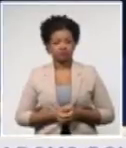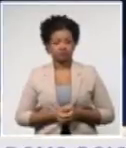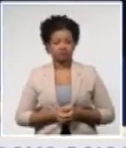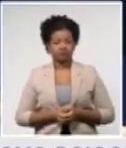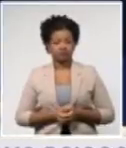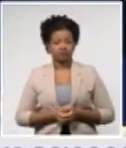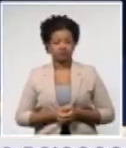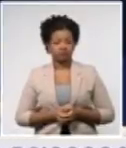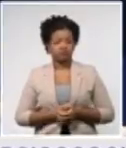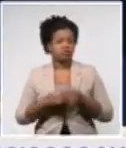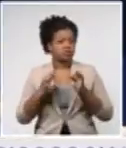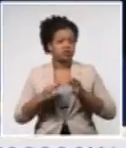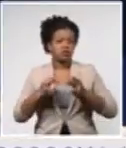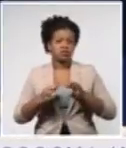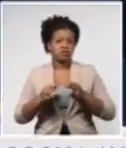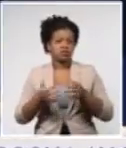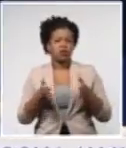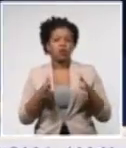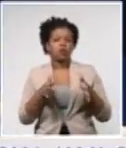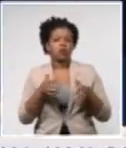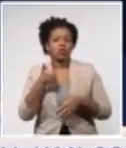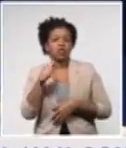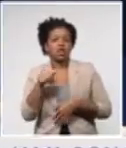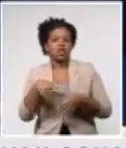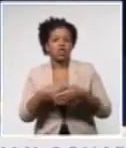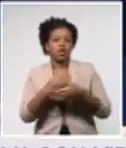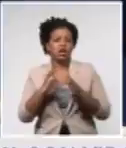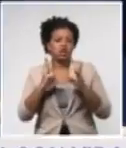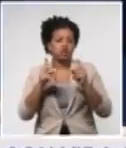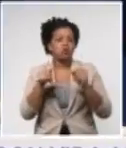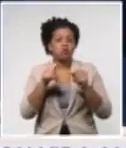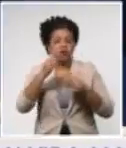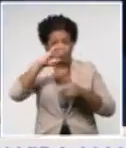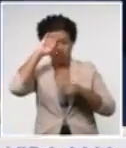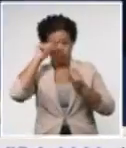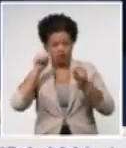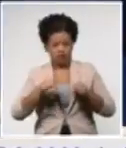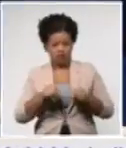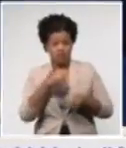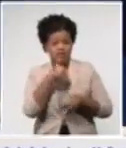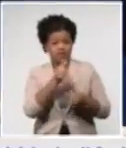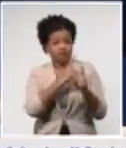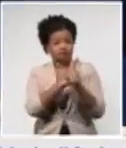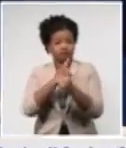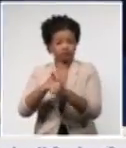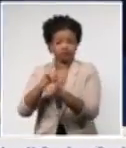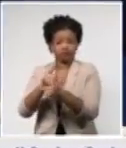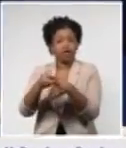on almost every day. 10 are confirmed case contacts,